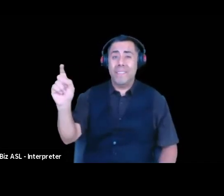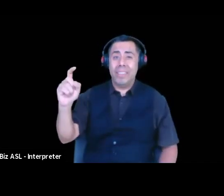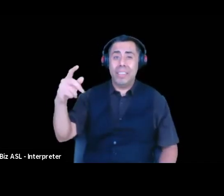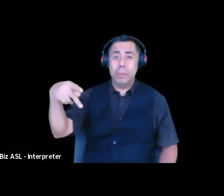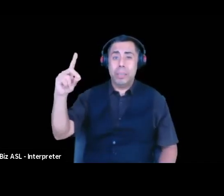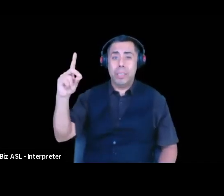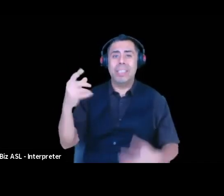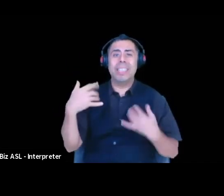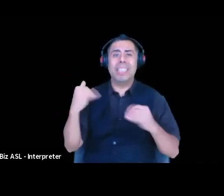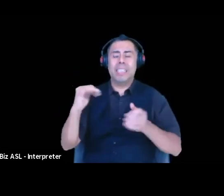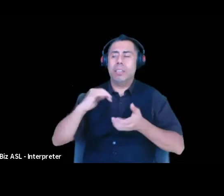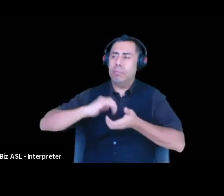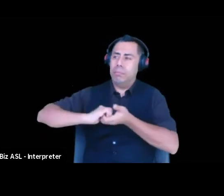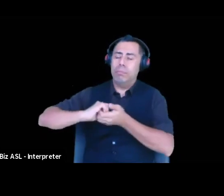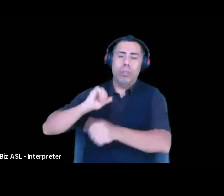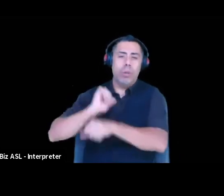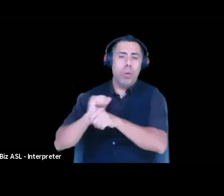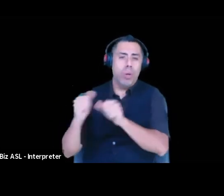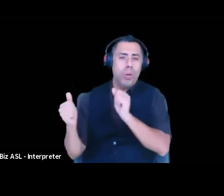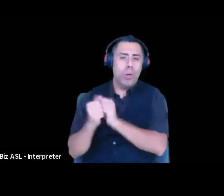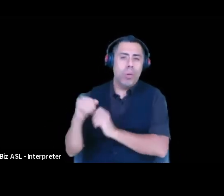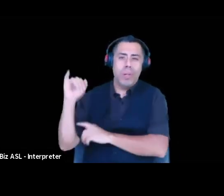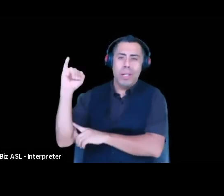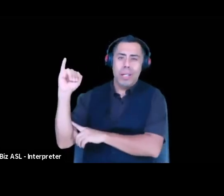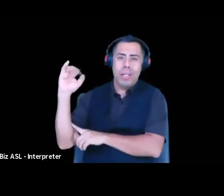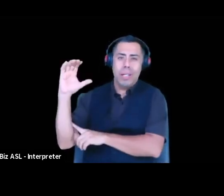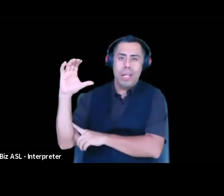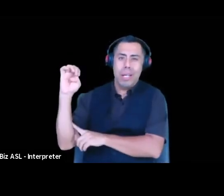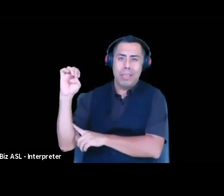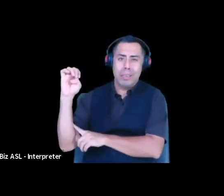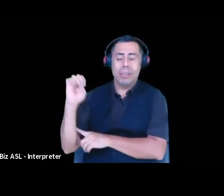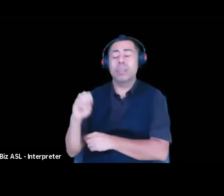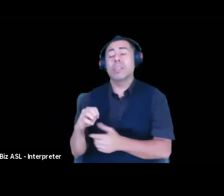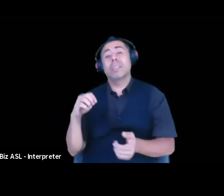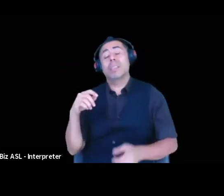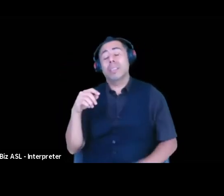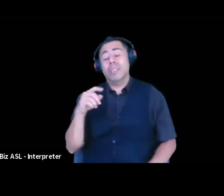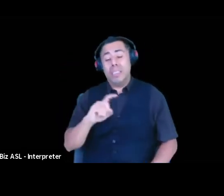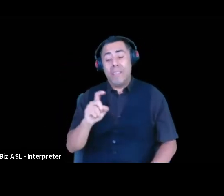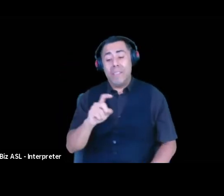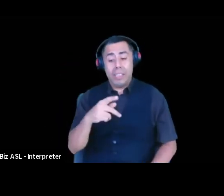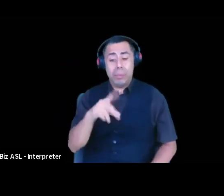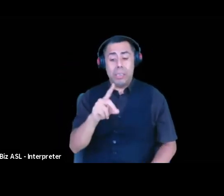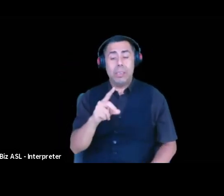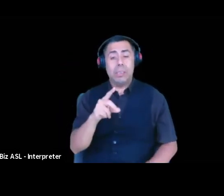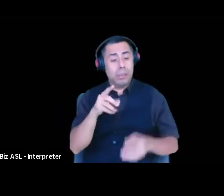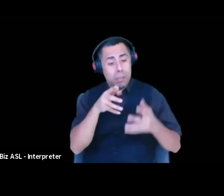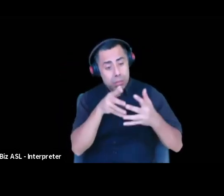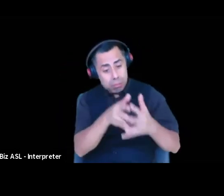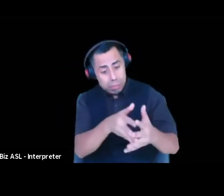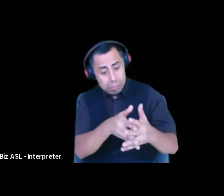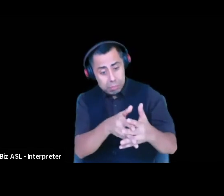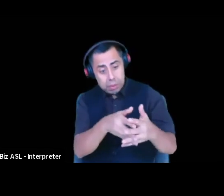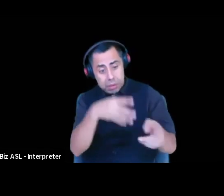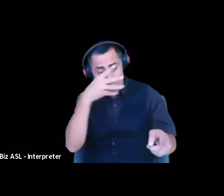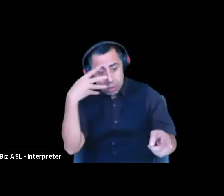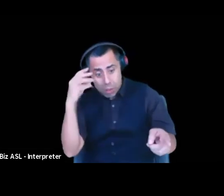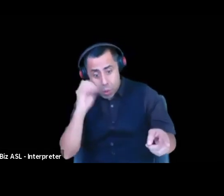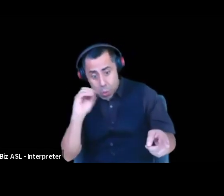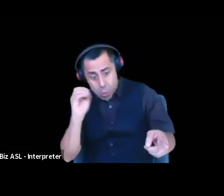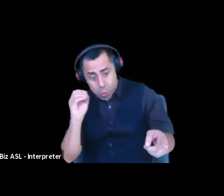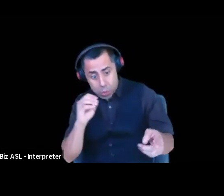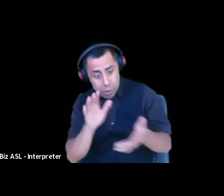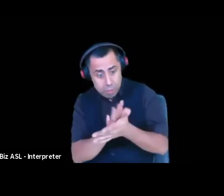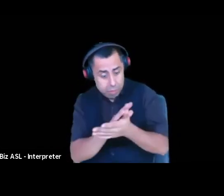PD continues to turn over people who are undocumented or possibly documented over to ICE